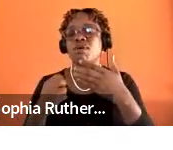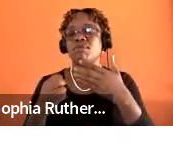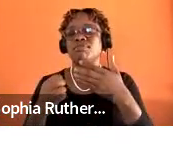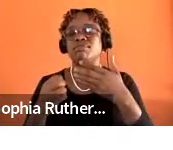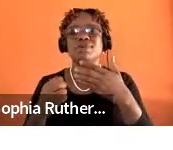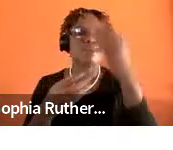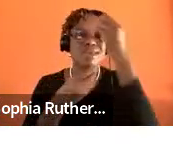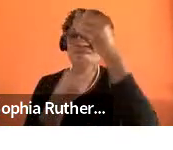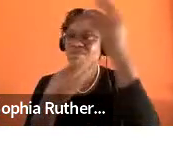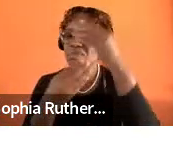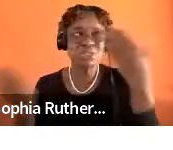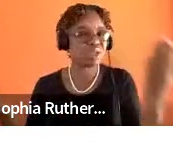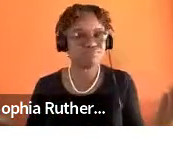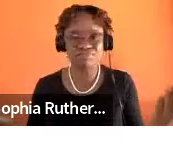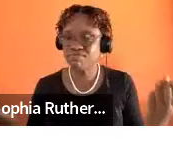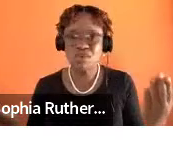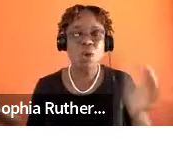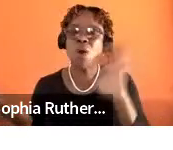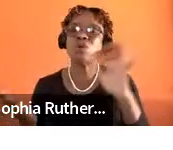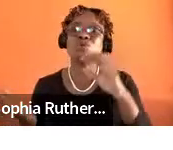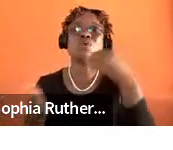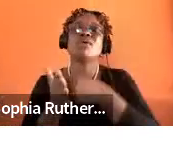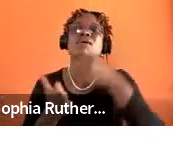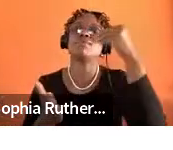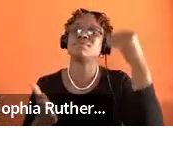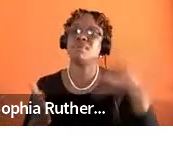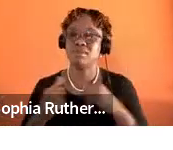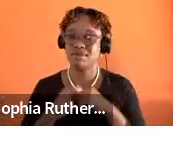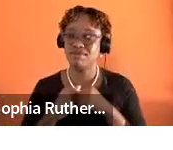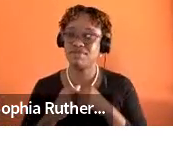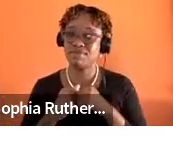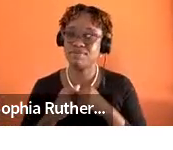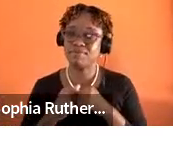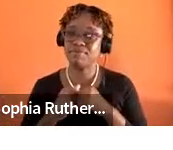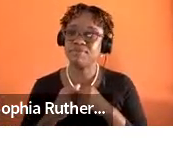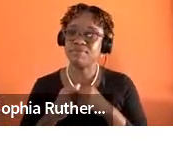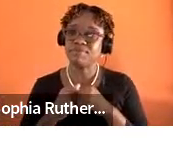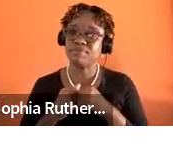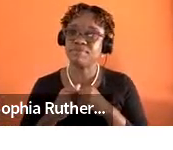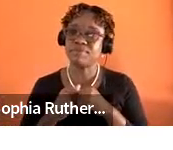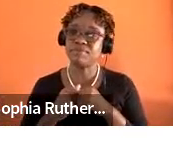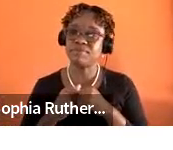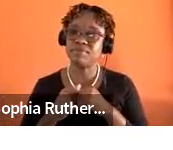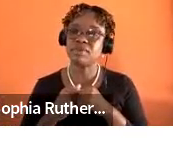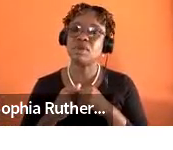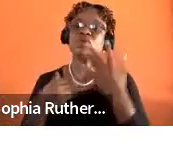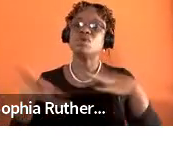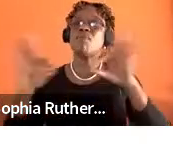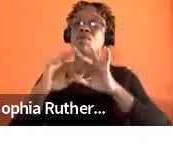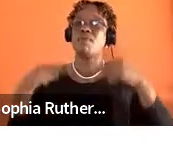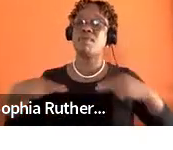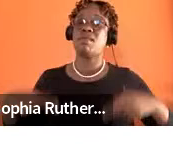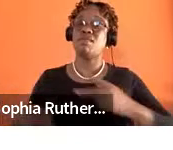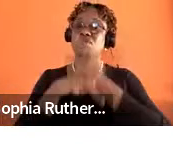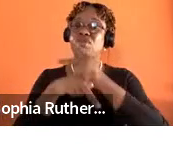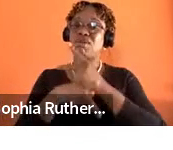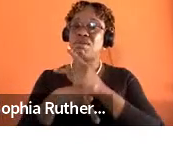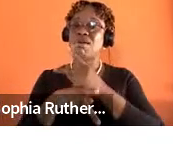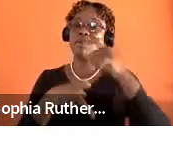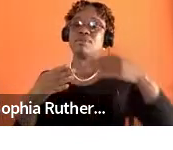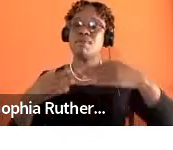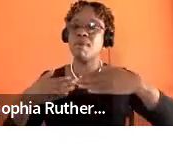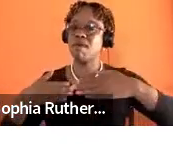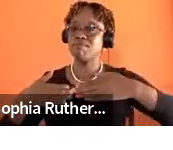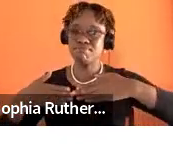information about these devices. So overall, an expansion of these services at the healthcare facility is